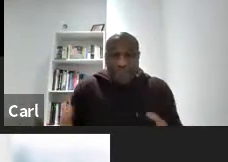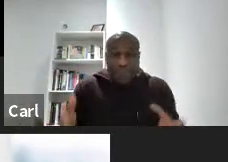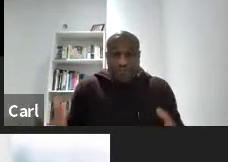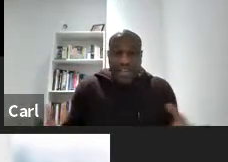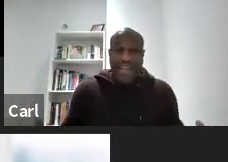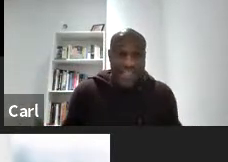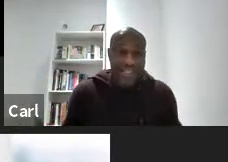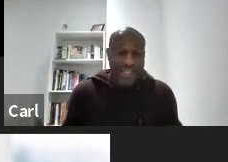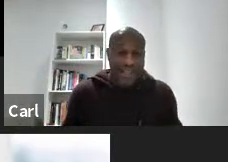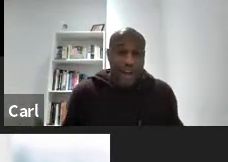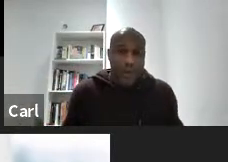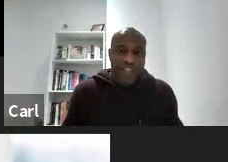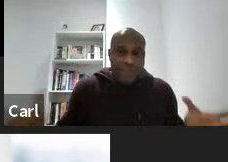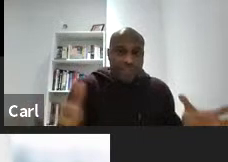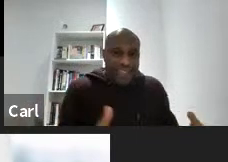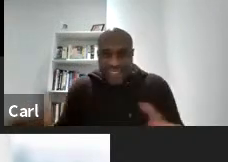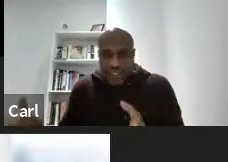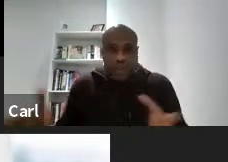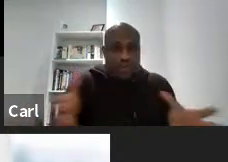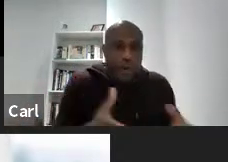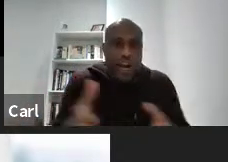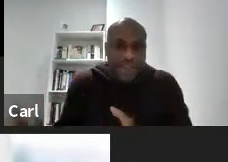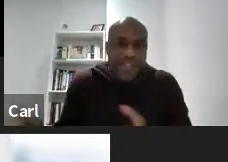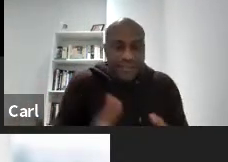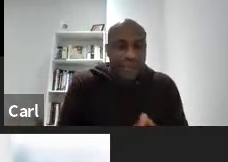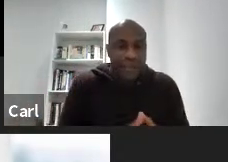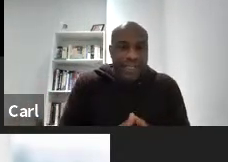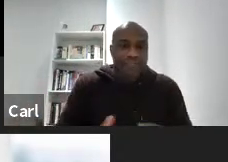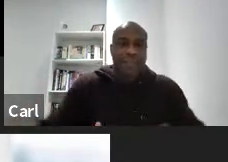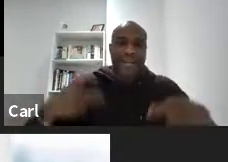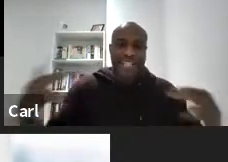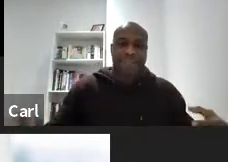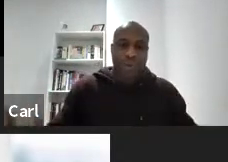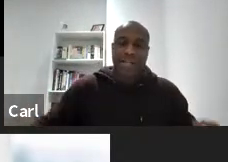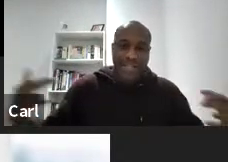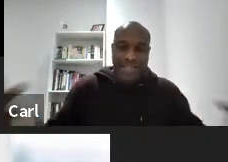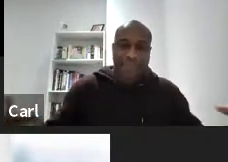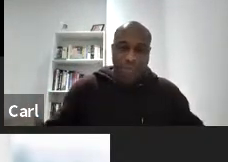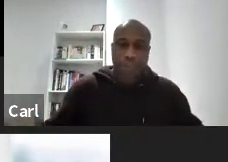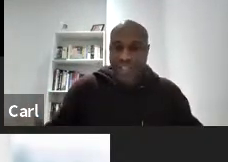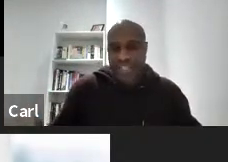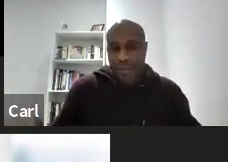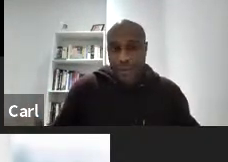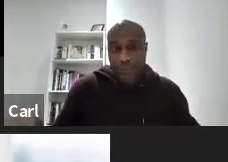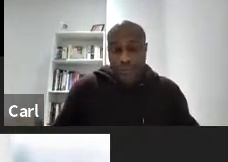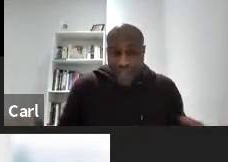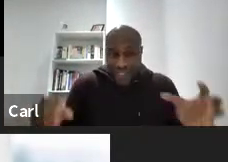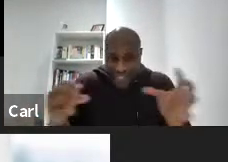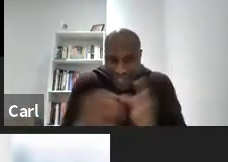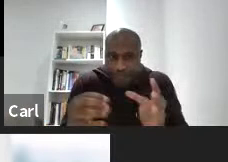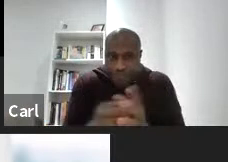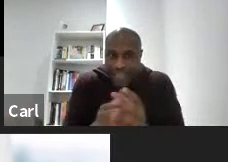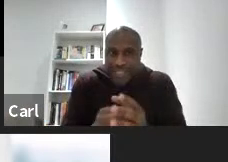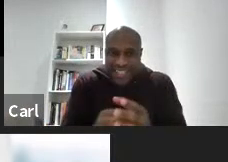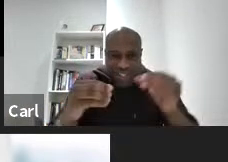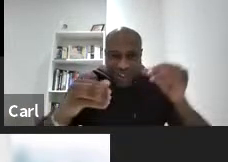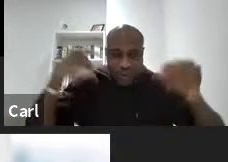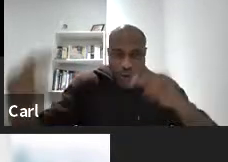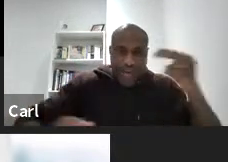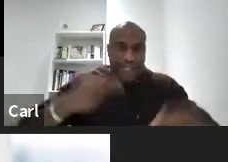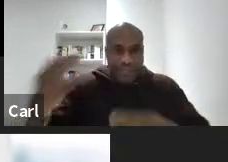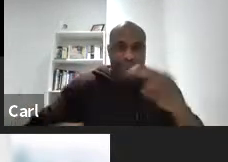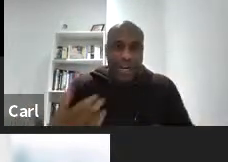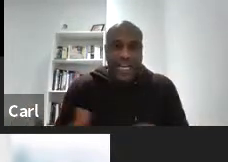it's a temporary entity which is basically striving to find a repeatable and scalable business model. It's a temporary entity